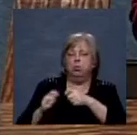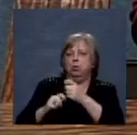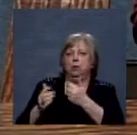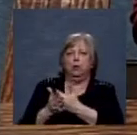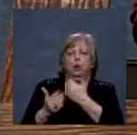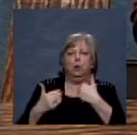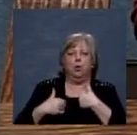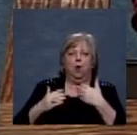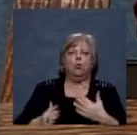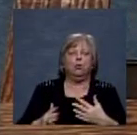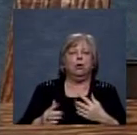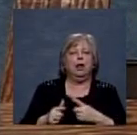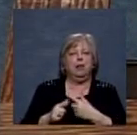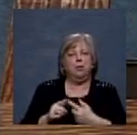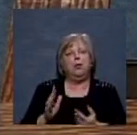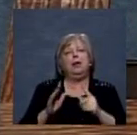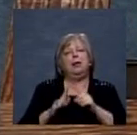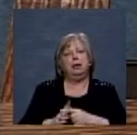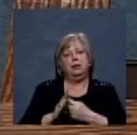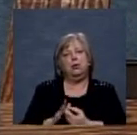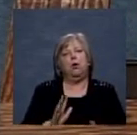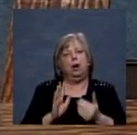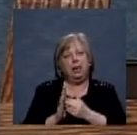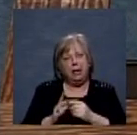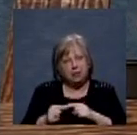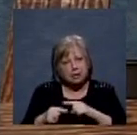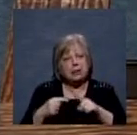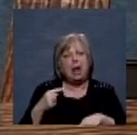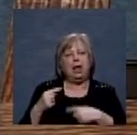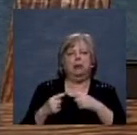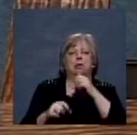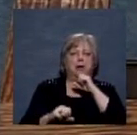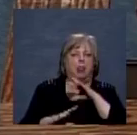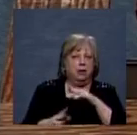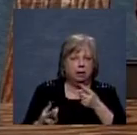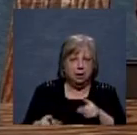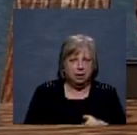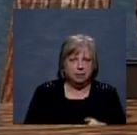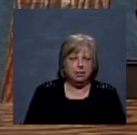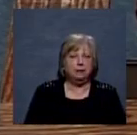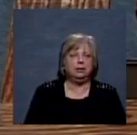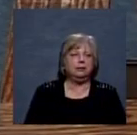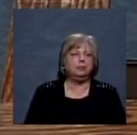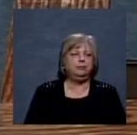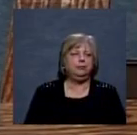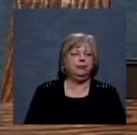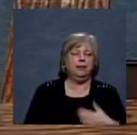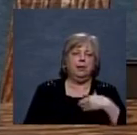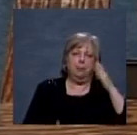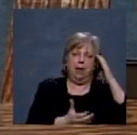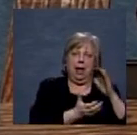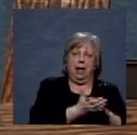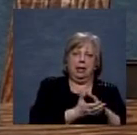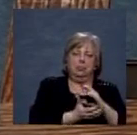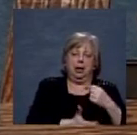this vicious cycle of nothingness. You know, nothing is done. My husband and